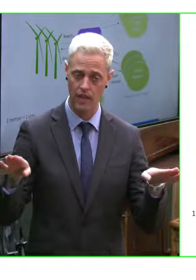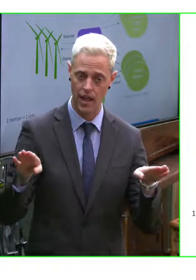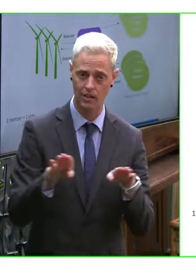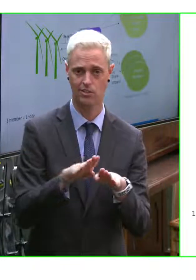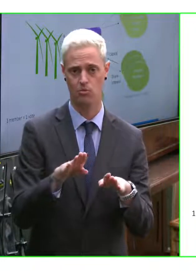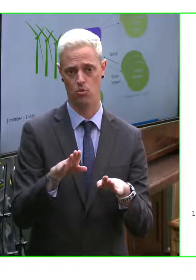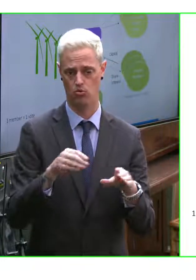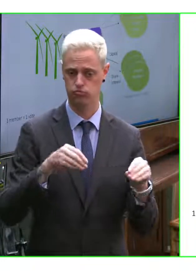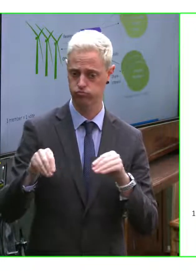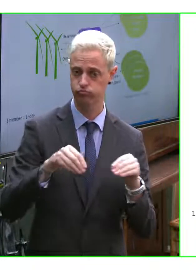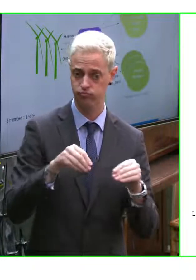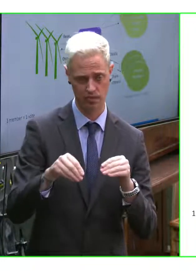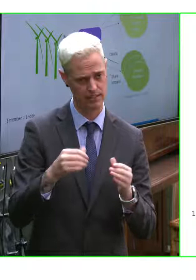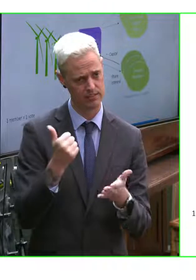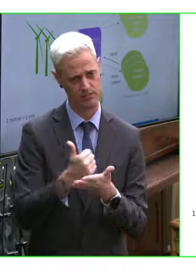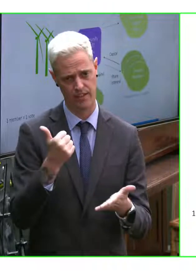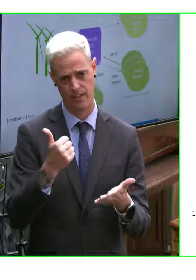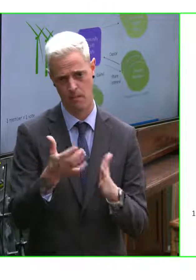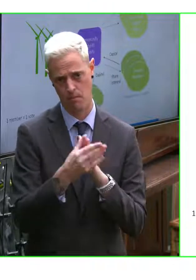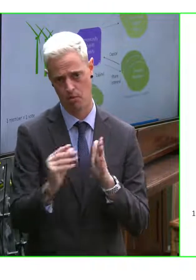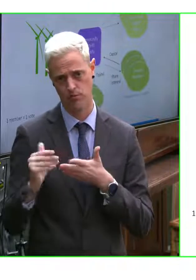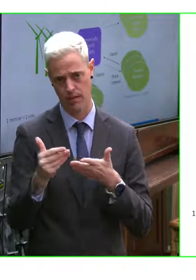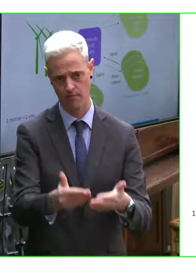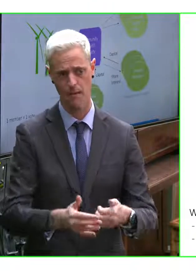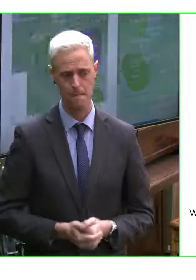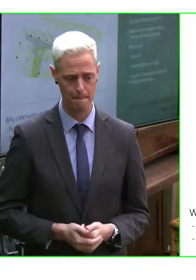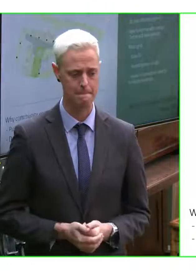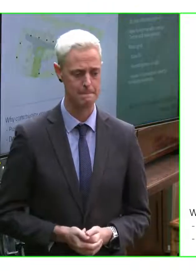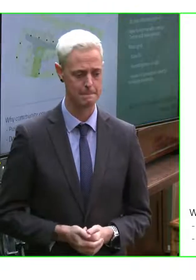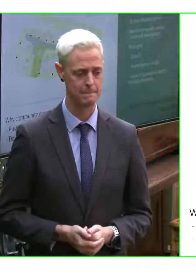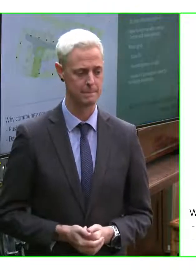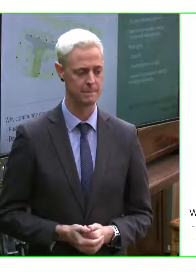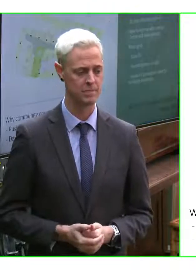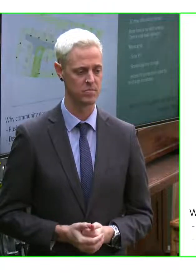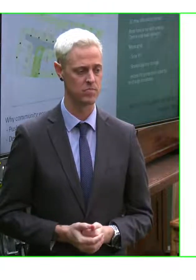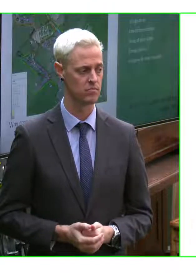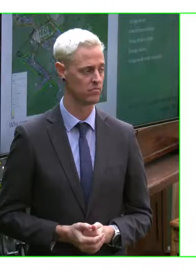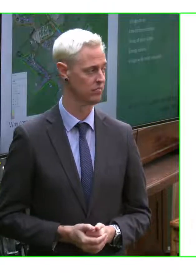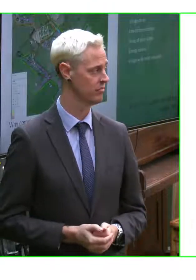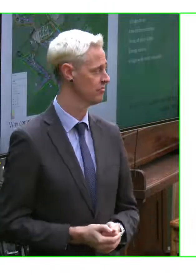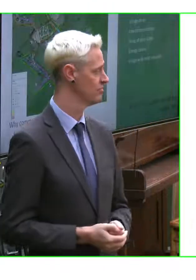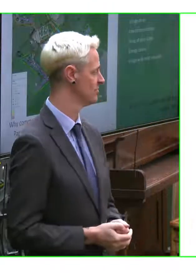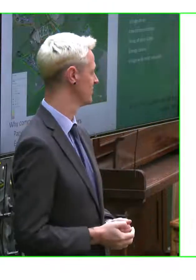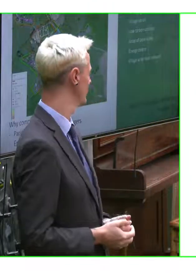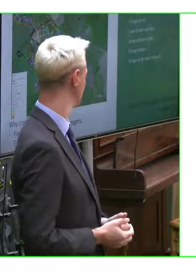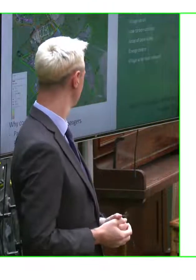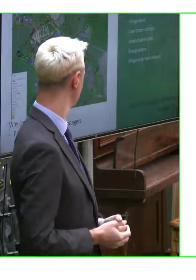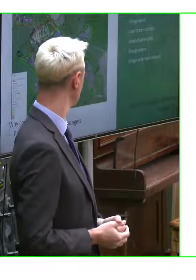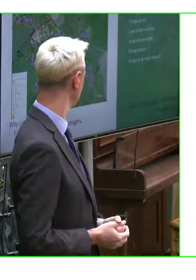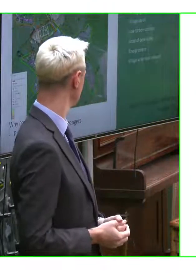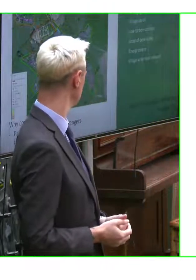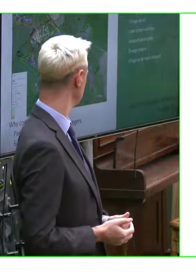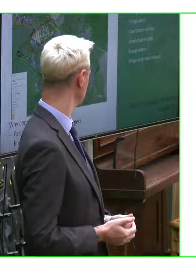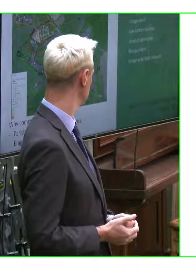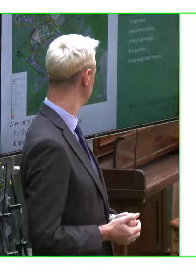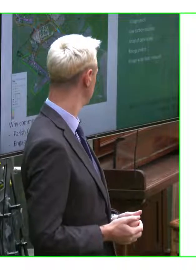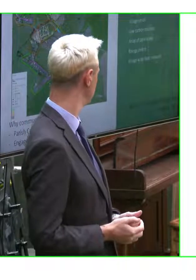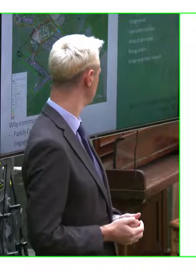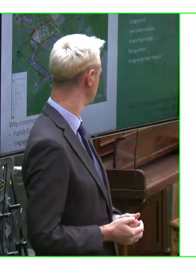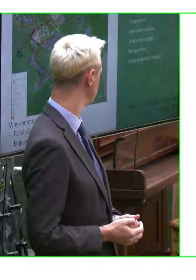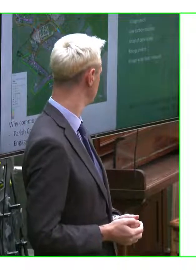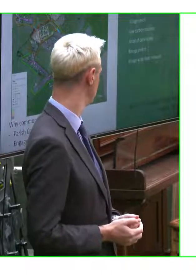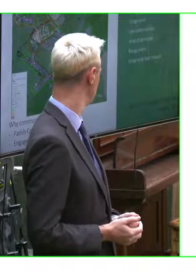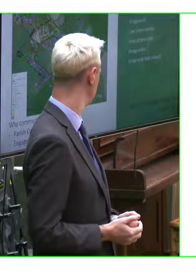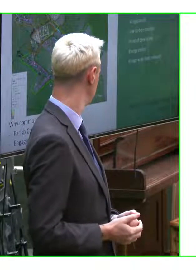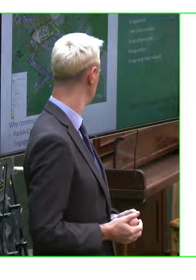this is a great model to deliver that. Oh, So the Rural Community Energy Fund